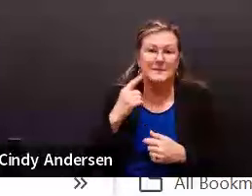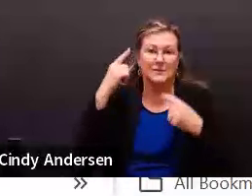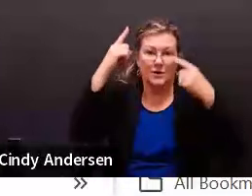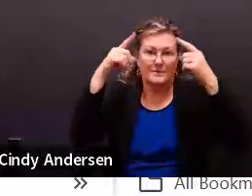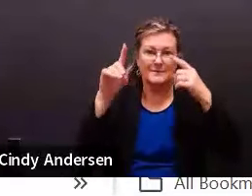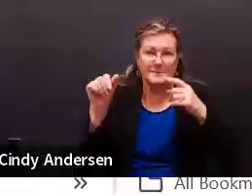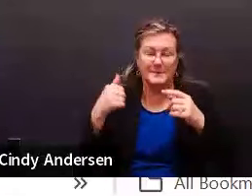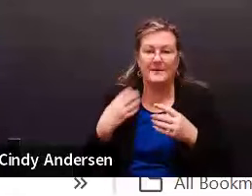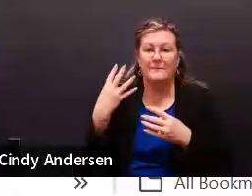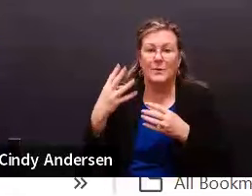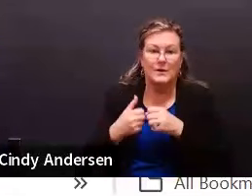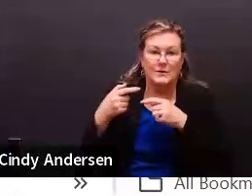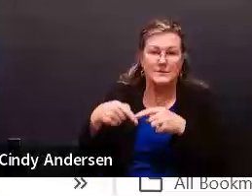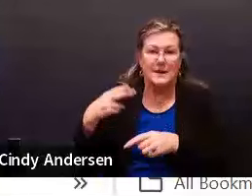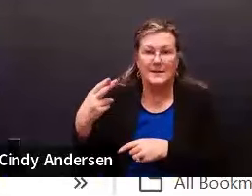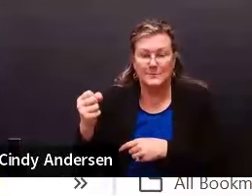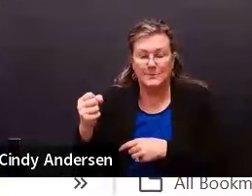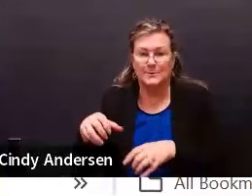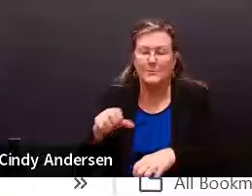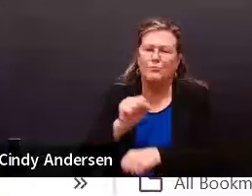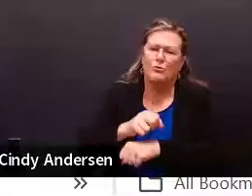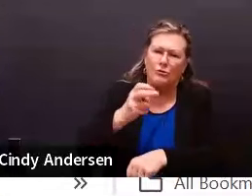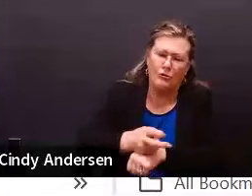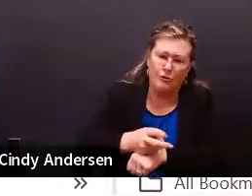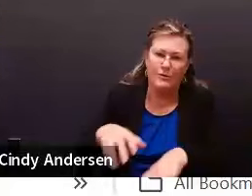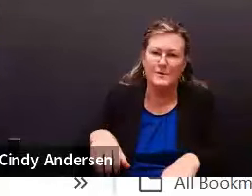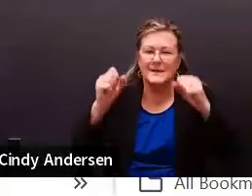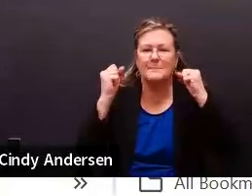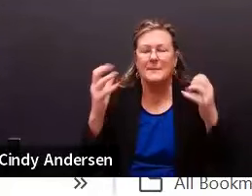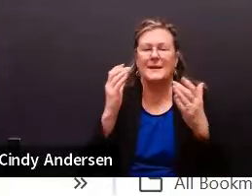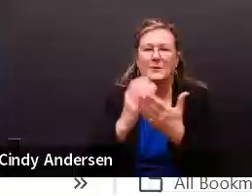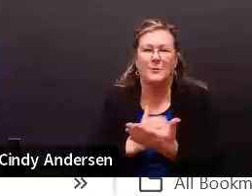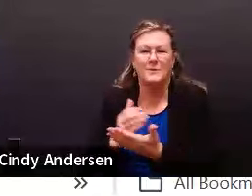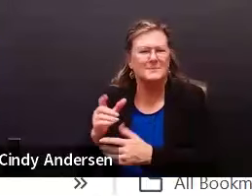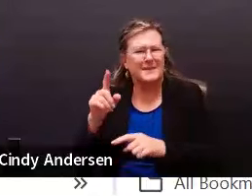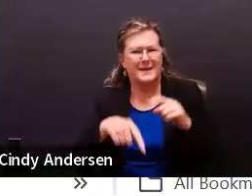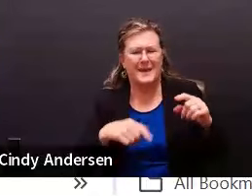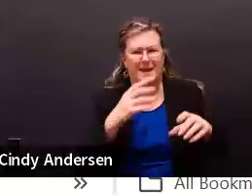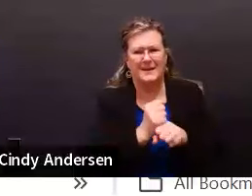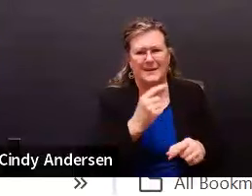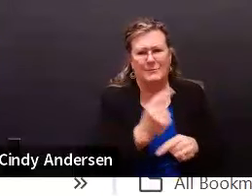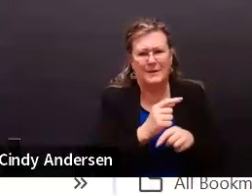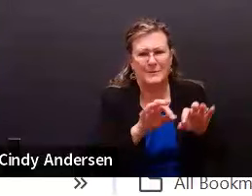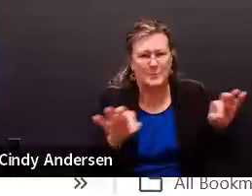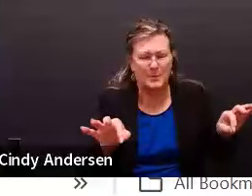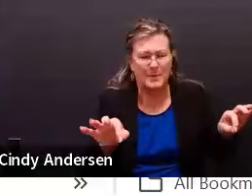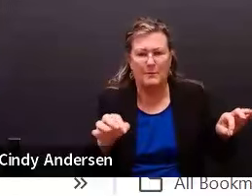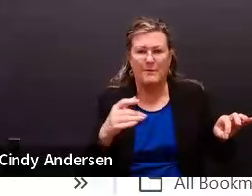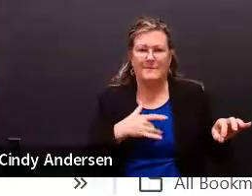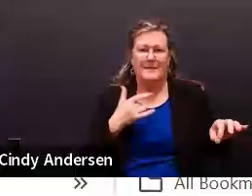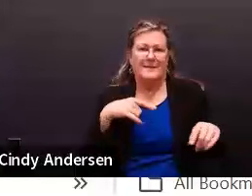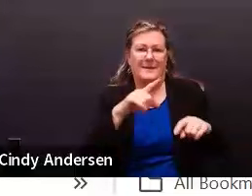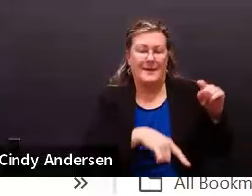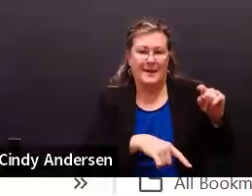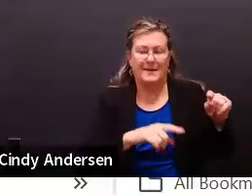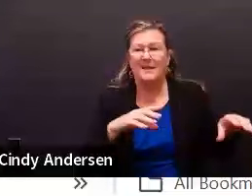years in high school, has worked hard, has, you know, taken all of these classes, yet they can't access that regular diploma, or they didn't feel like they could, and they were just